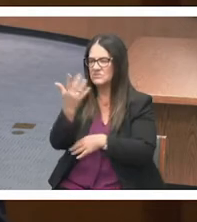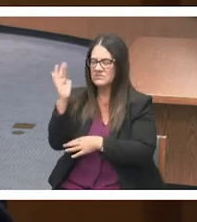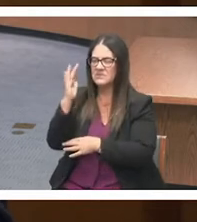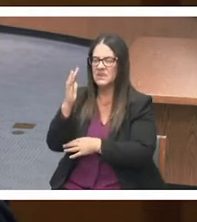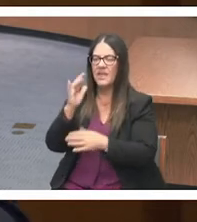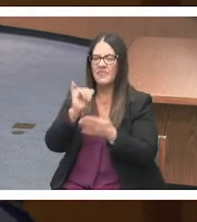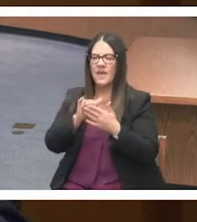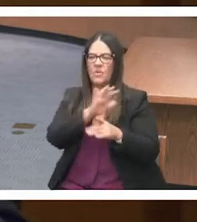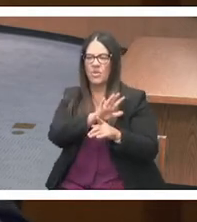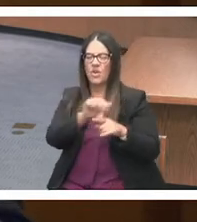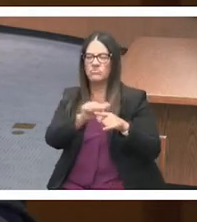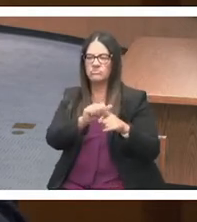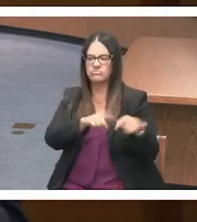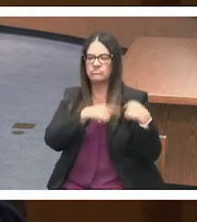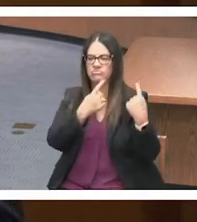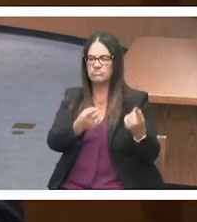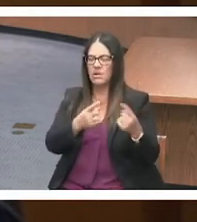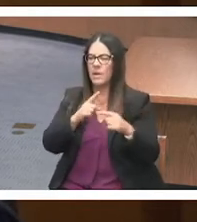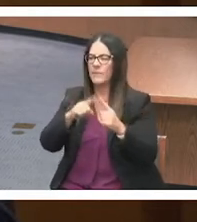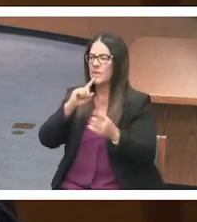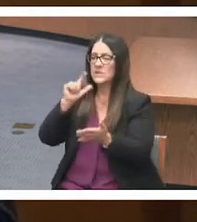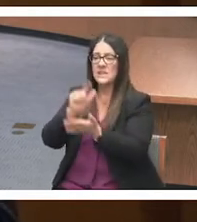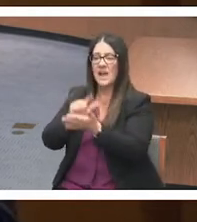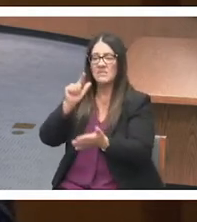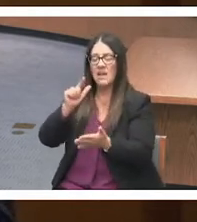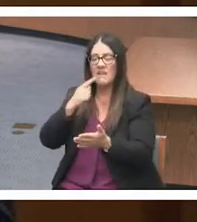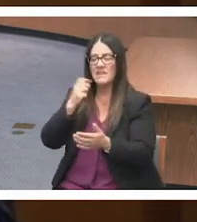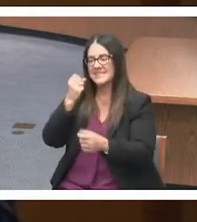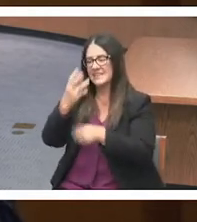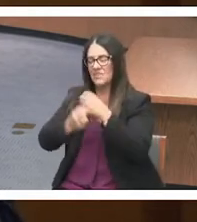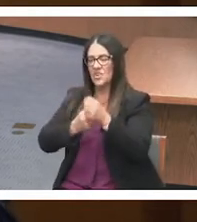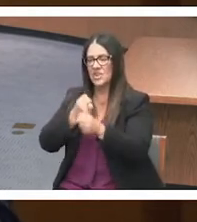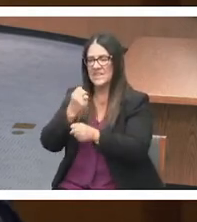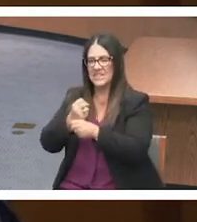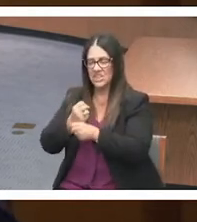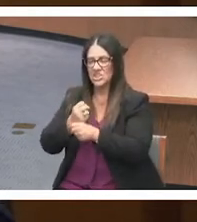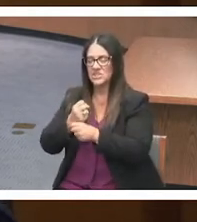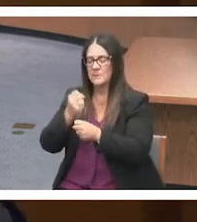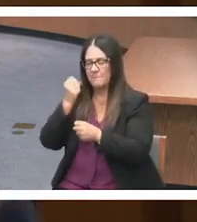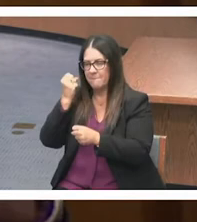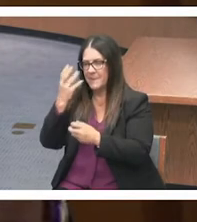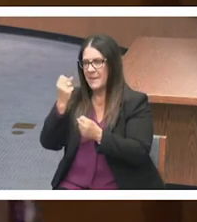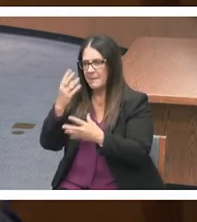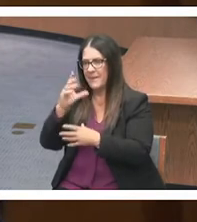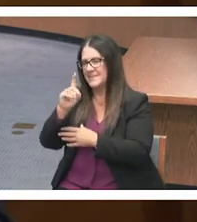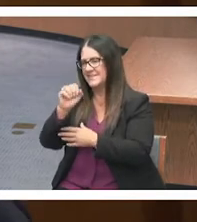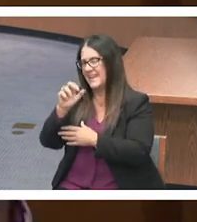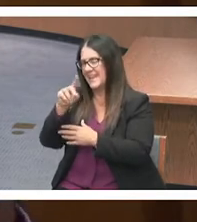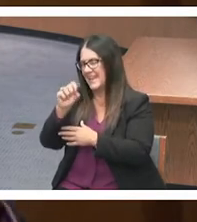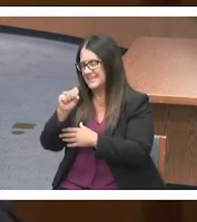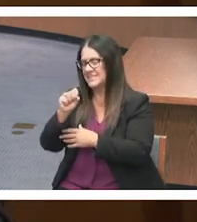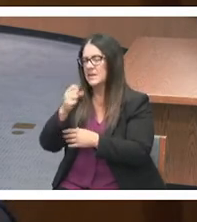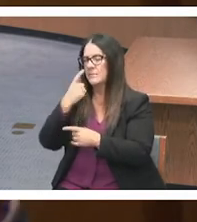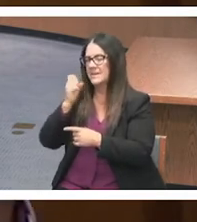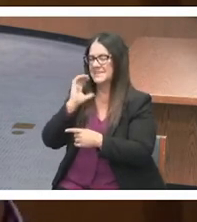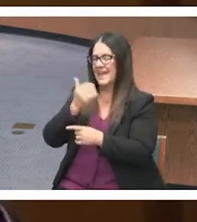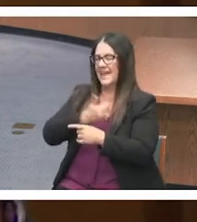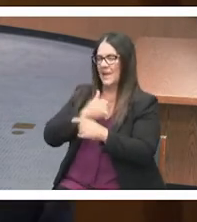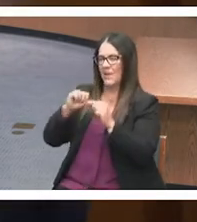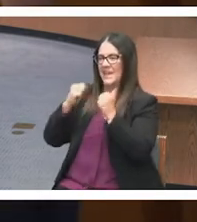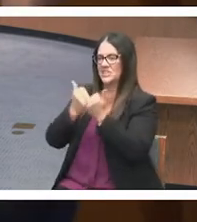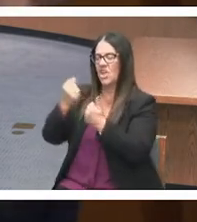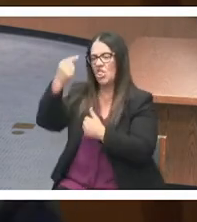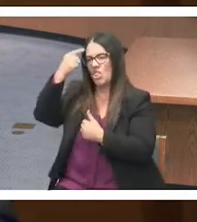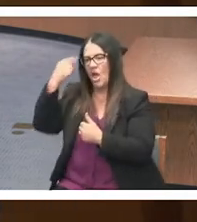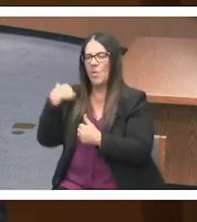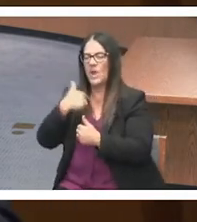years, was outlawed for several decades by this agency. Because our forebears, thought we knew better